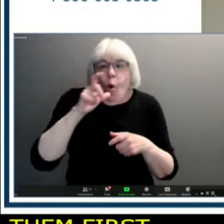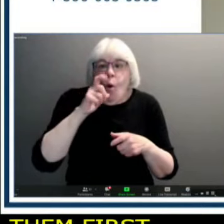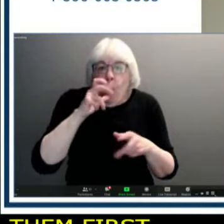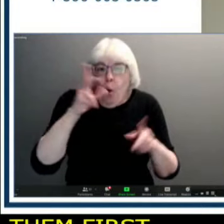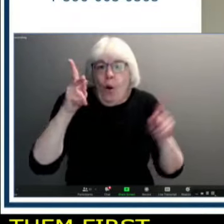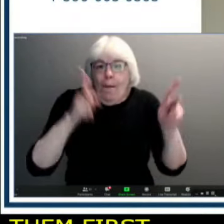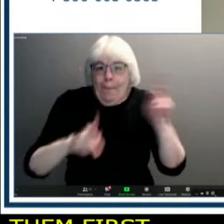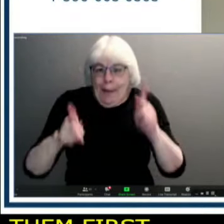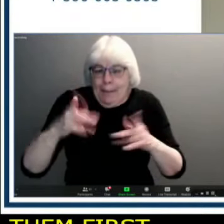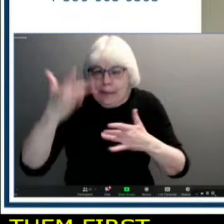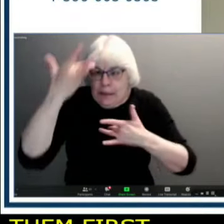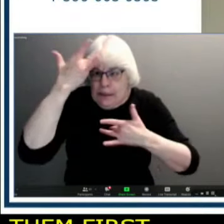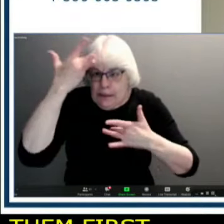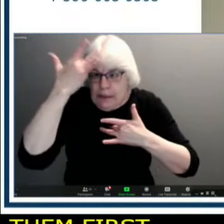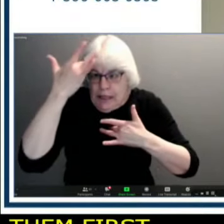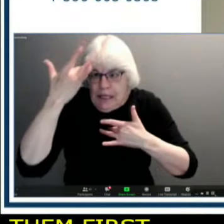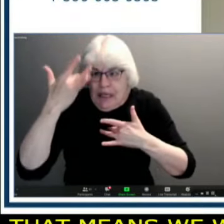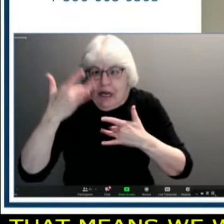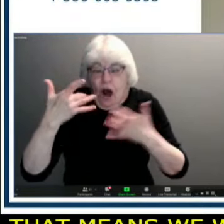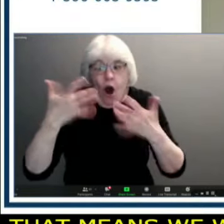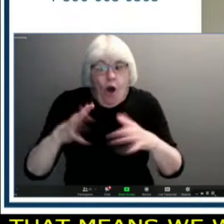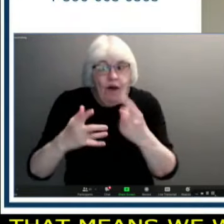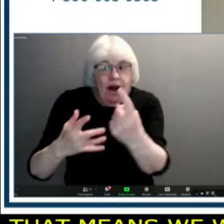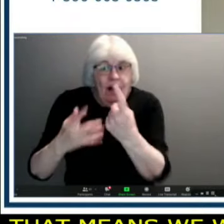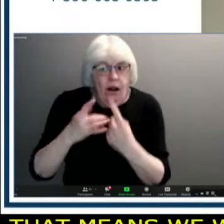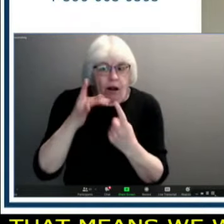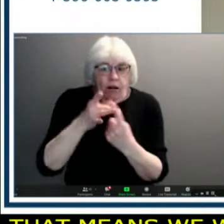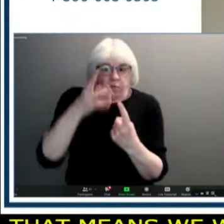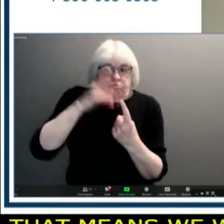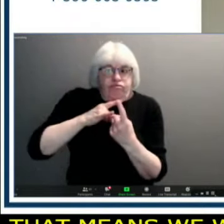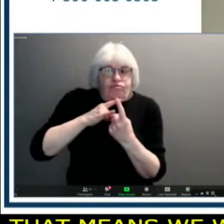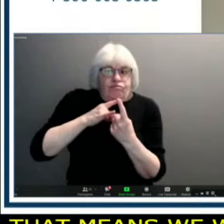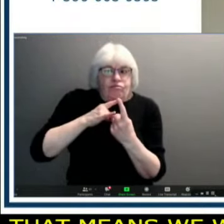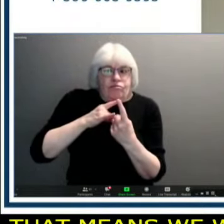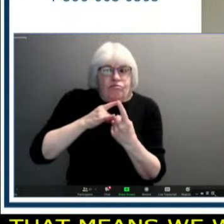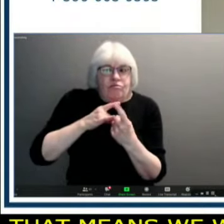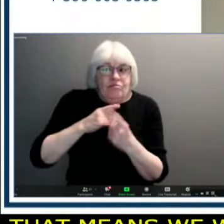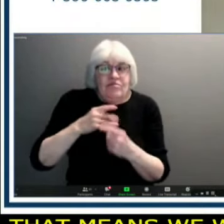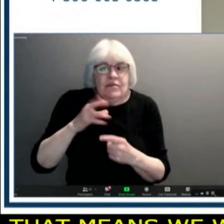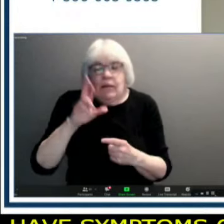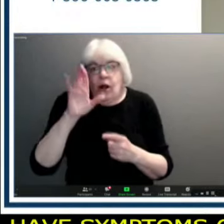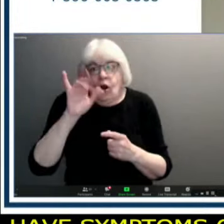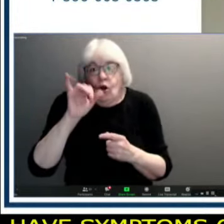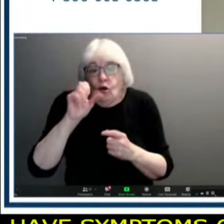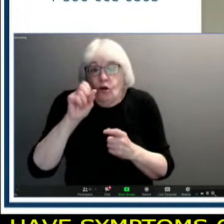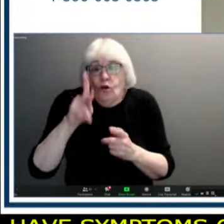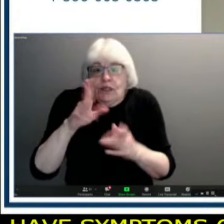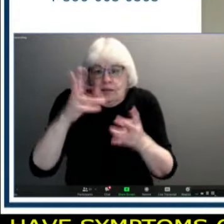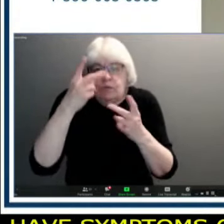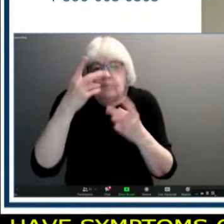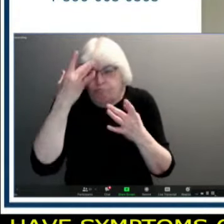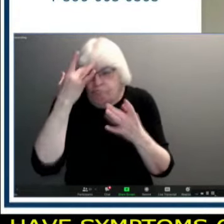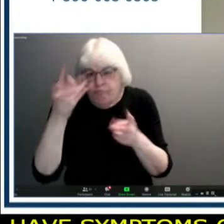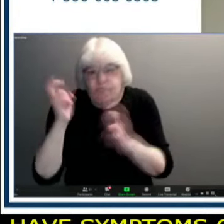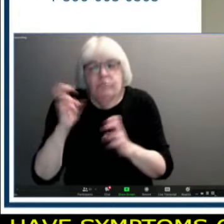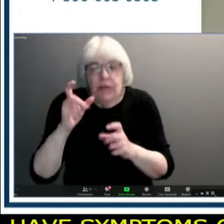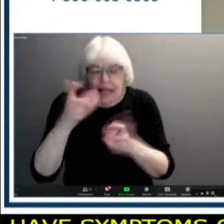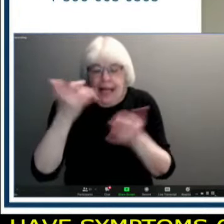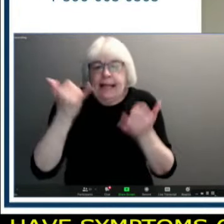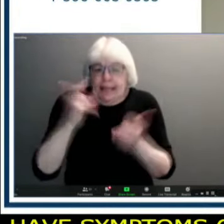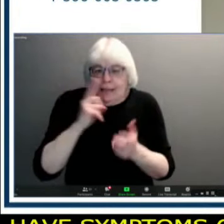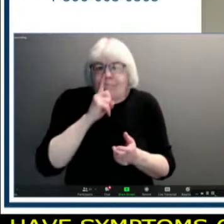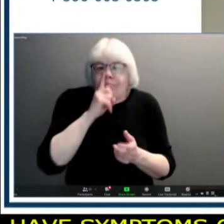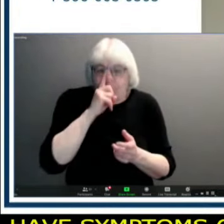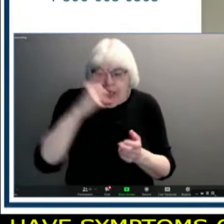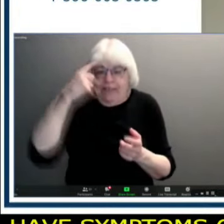and are at increased risk for severe disease or live in a congregate living setting or are integral to keeping our healthcare system